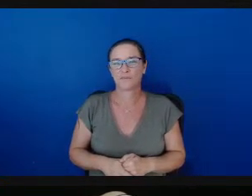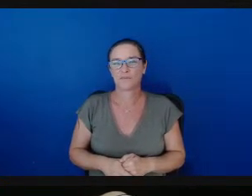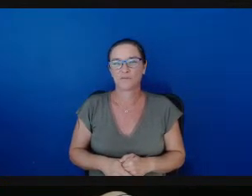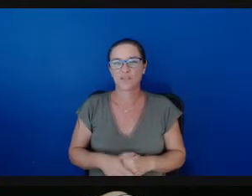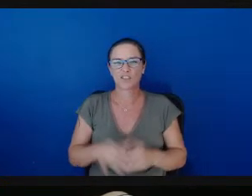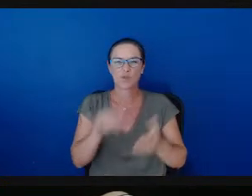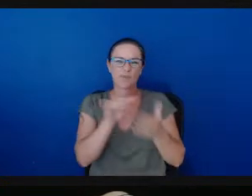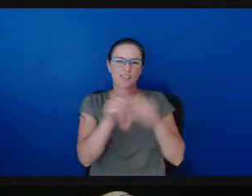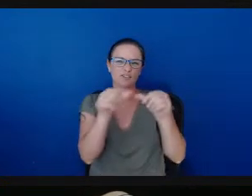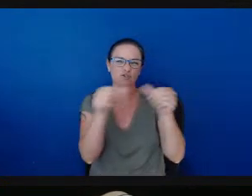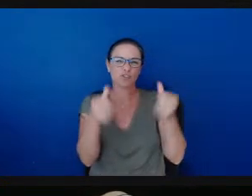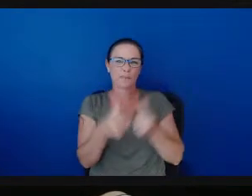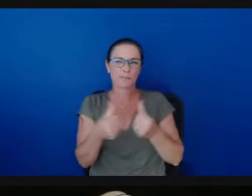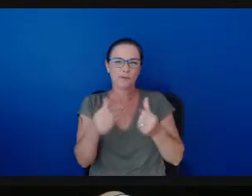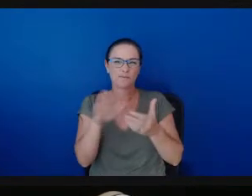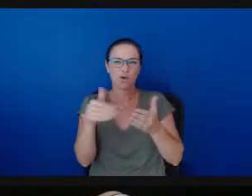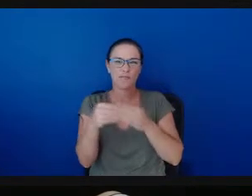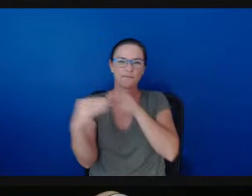of it like that